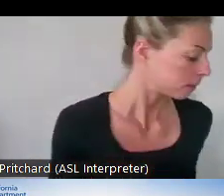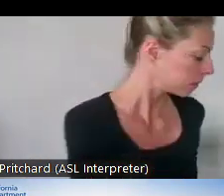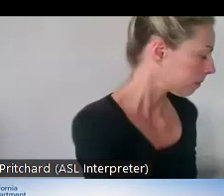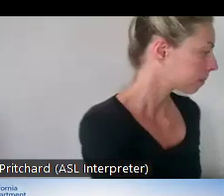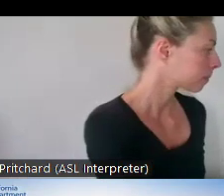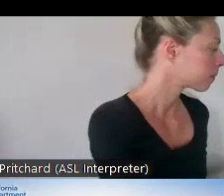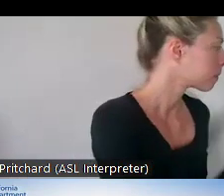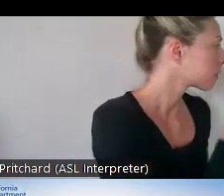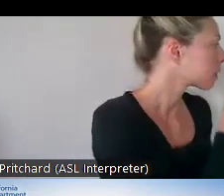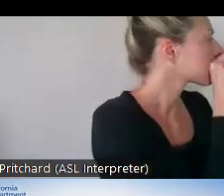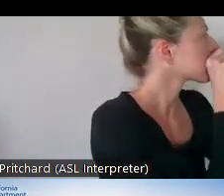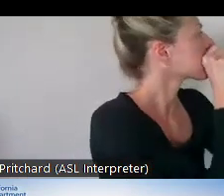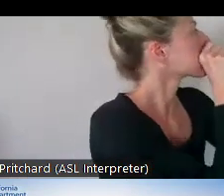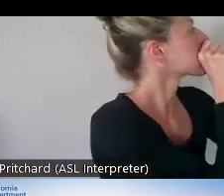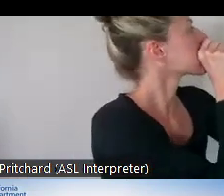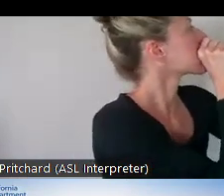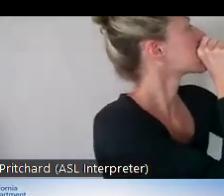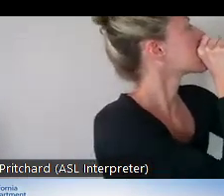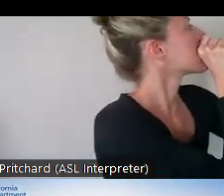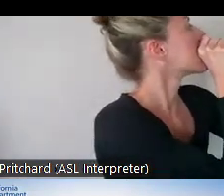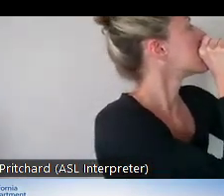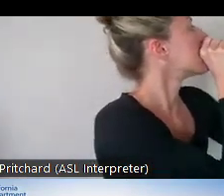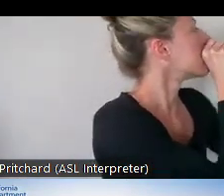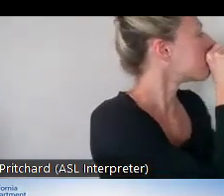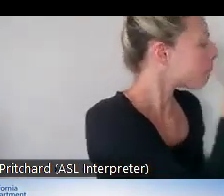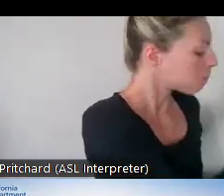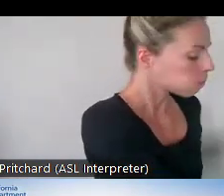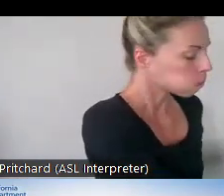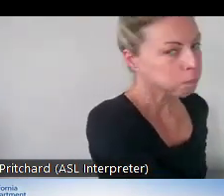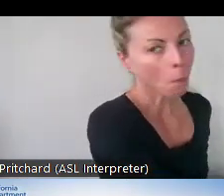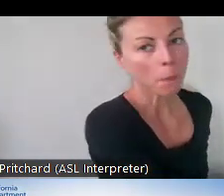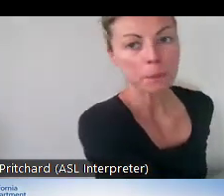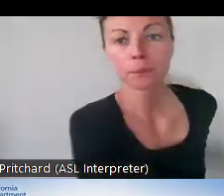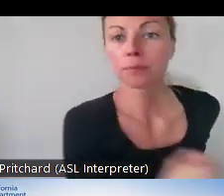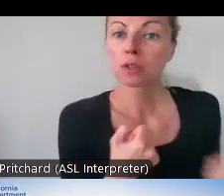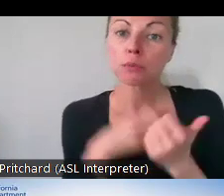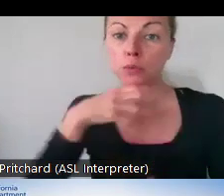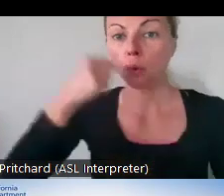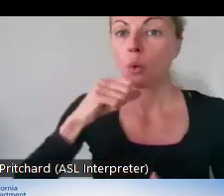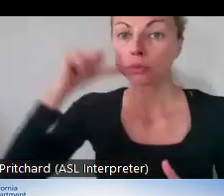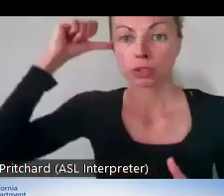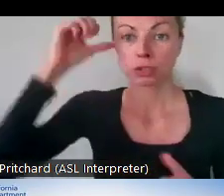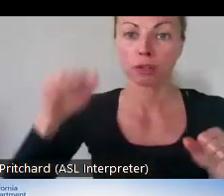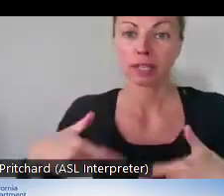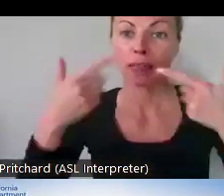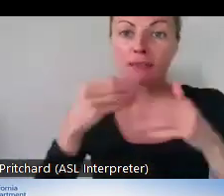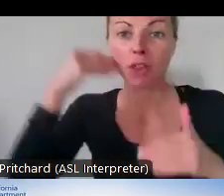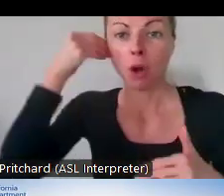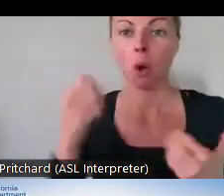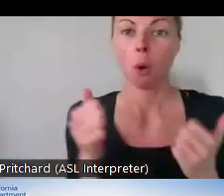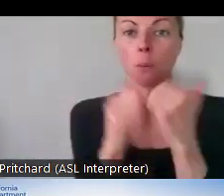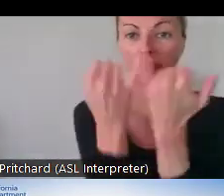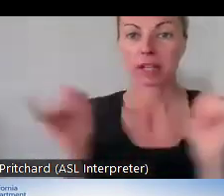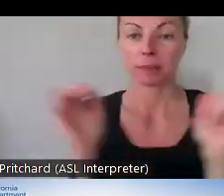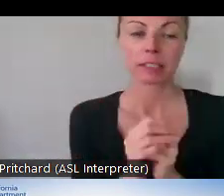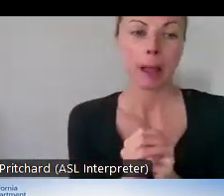passed in 1965 and supports older adults so they can live at home and in the community with dignity and independence. This